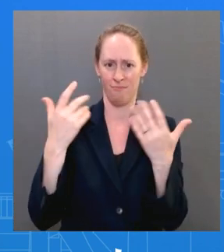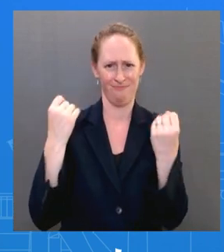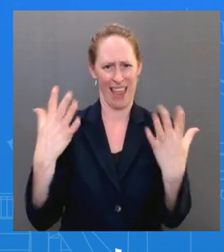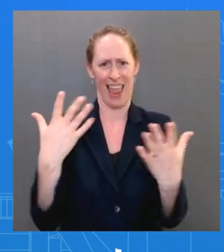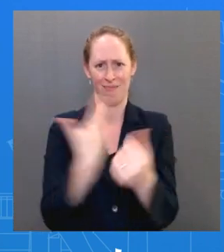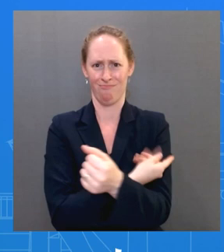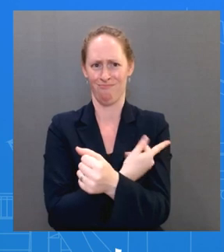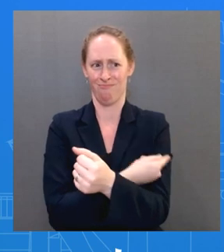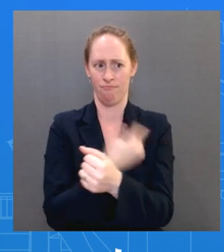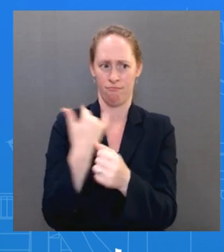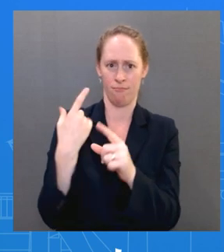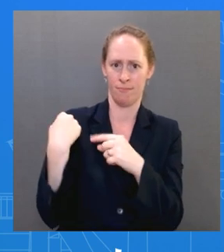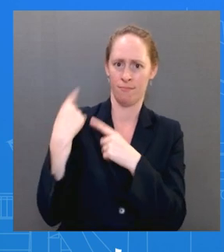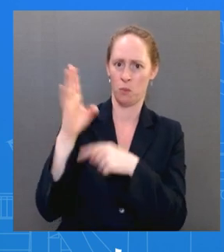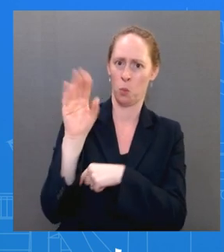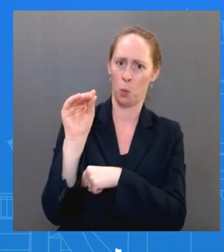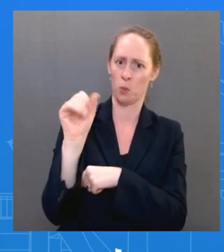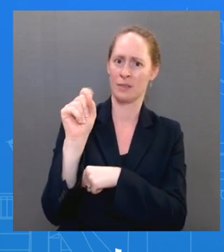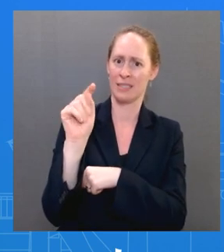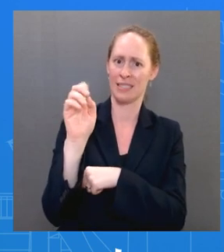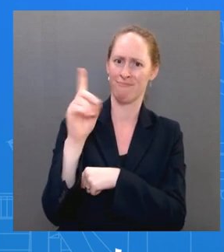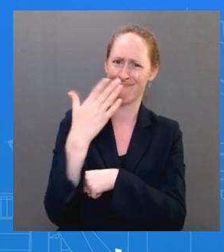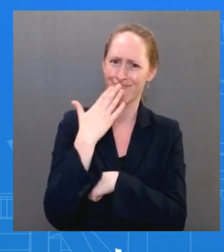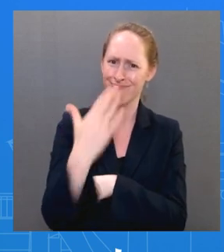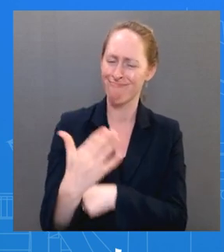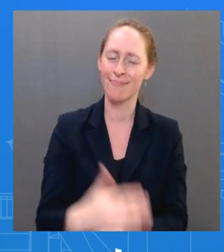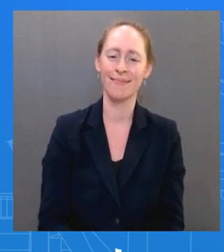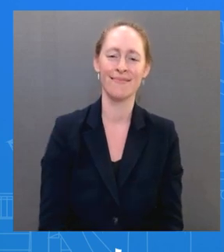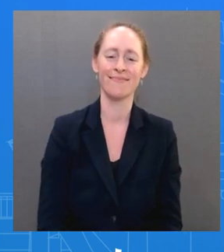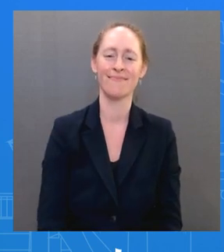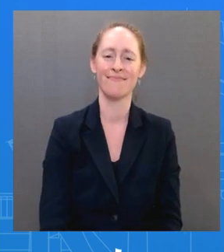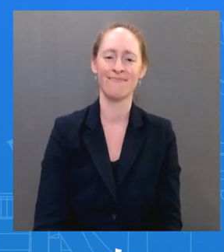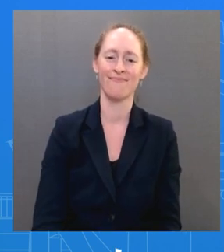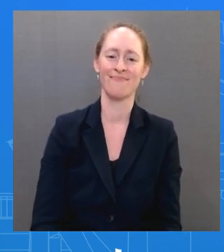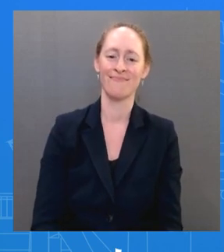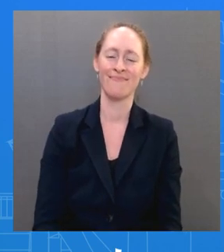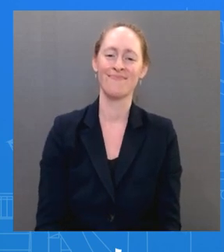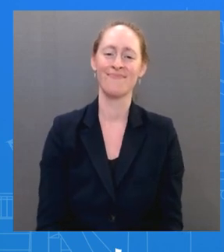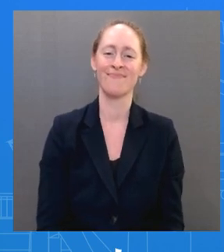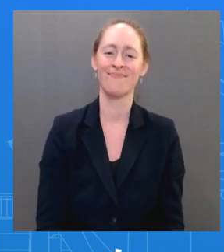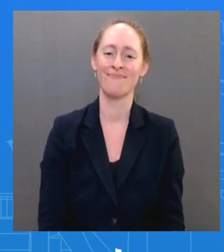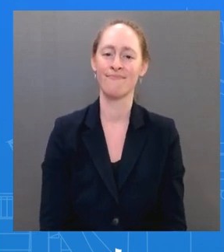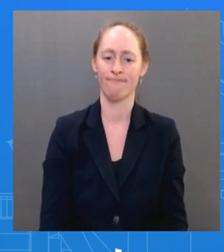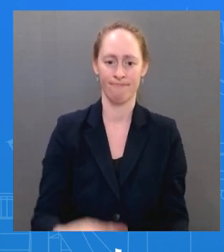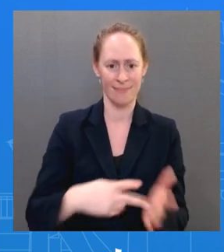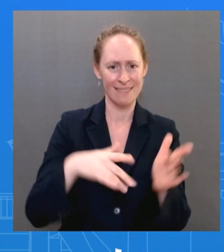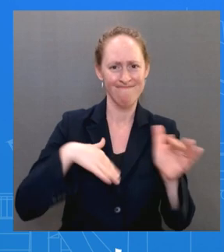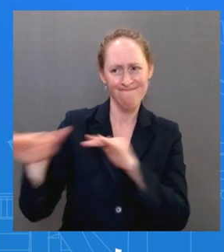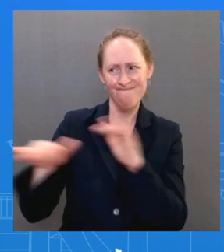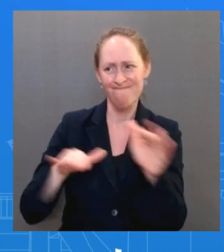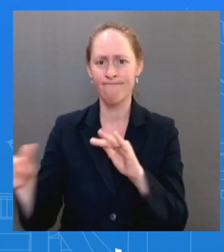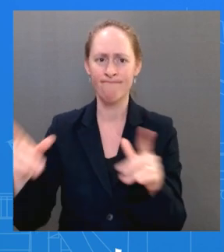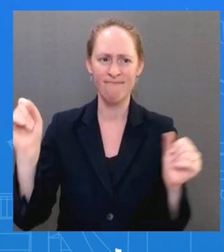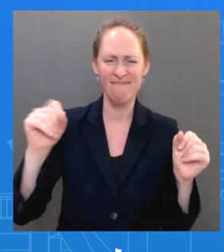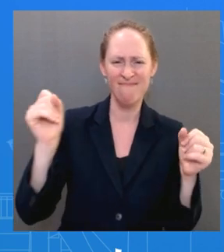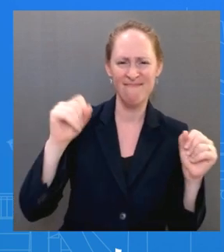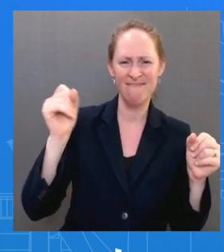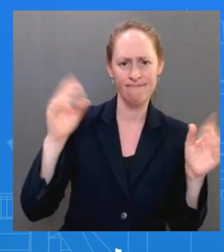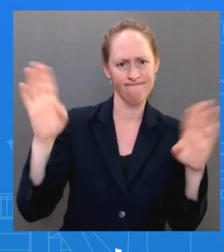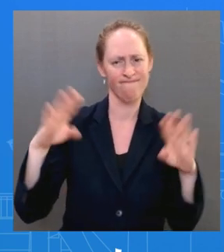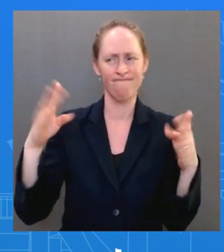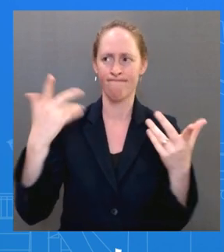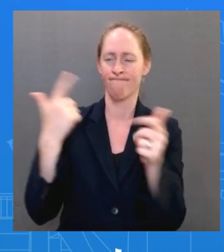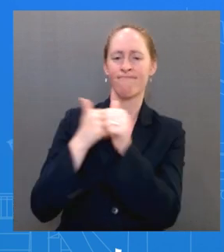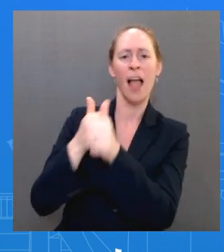message. And not just on vaccinations, by the way, on treatments as well. You know, when I started in this role about three and a half months